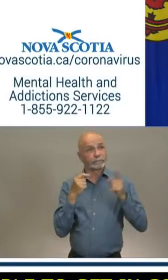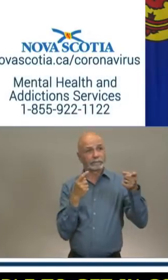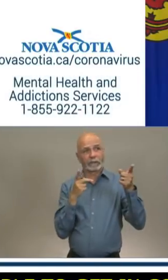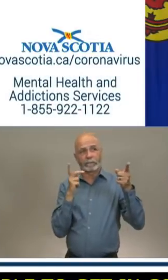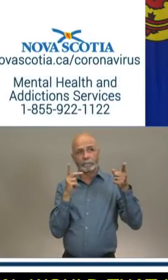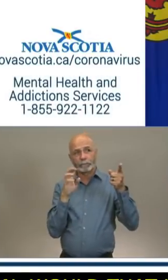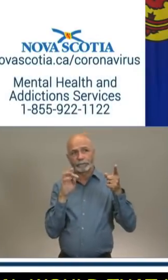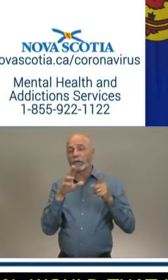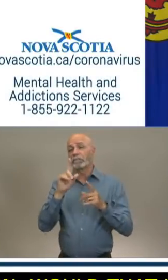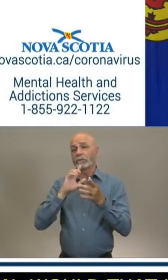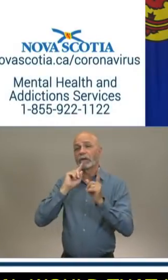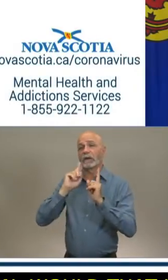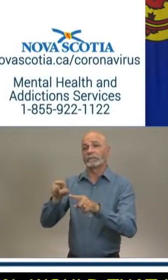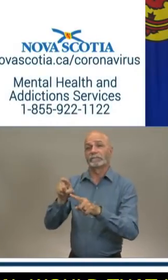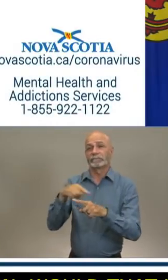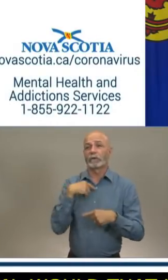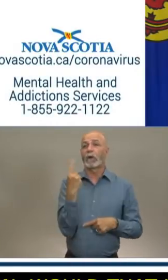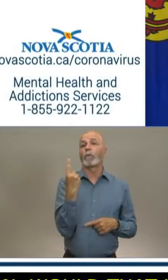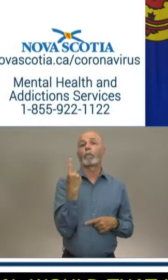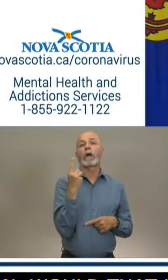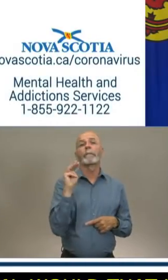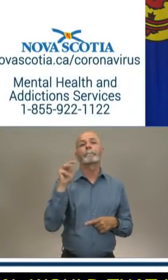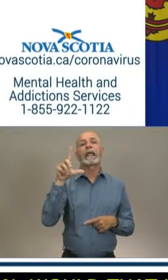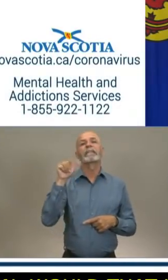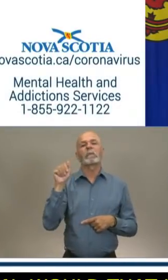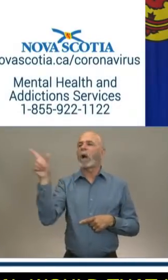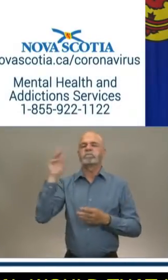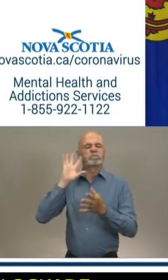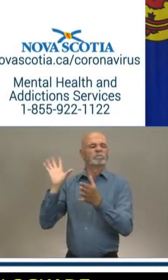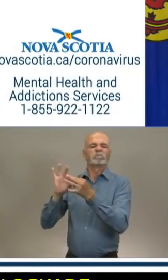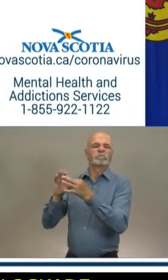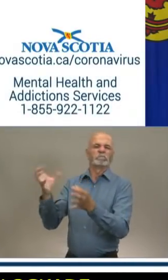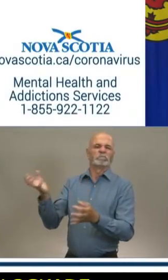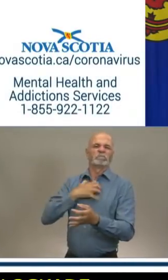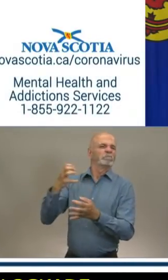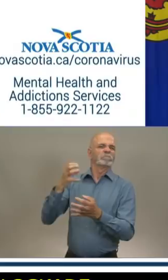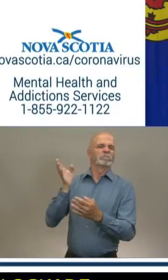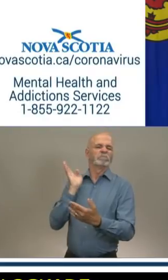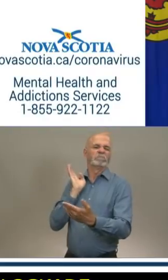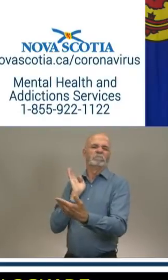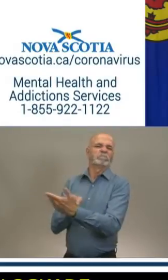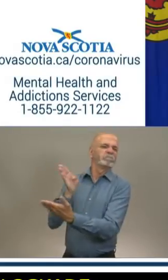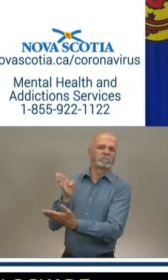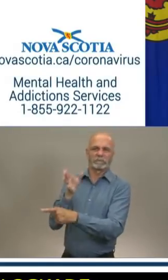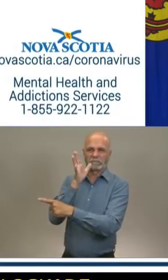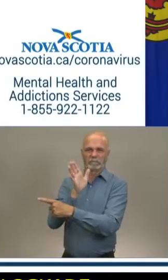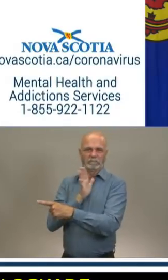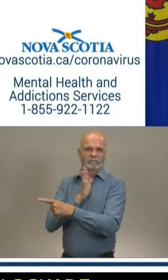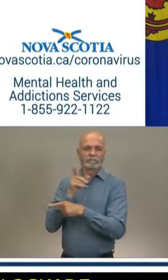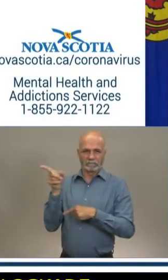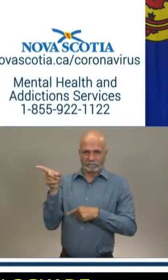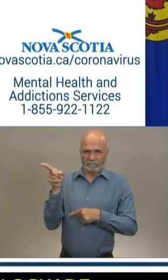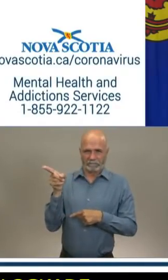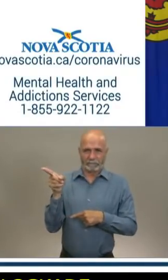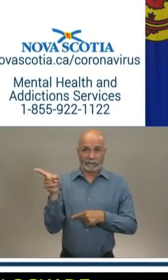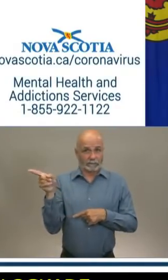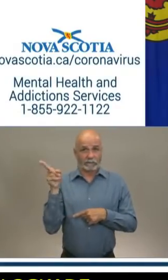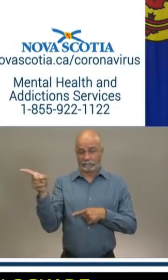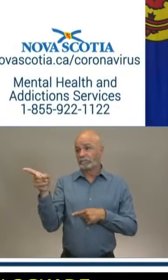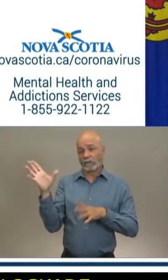were upset. I don't think it's appropriate at all to blatantly break the law in this